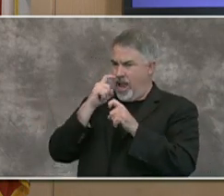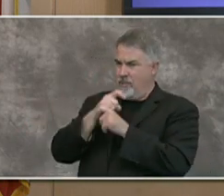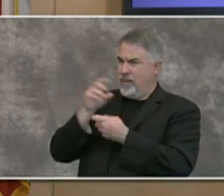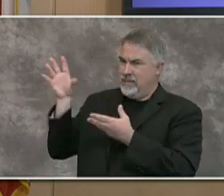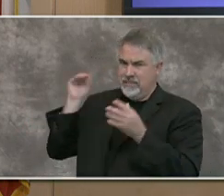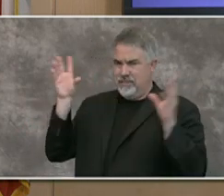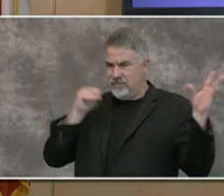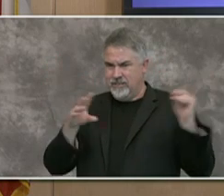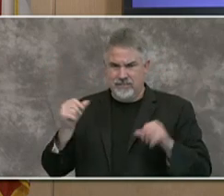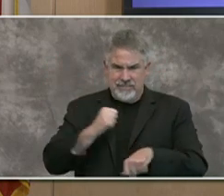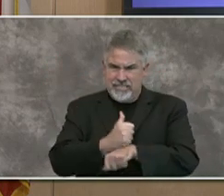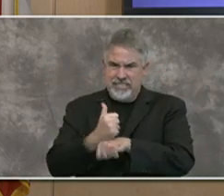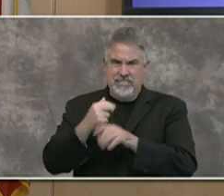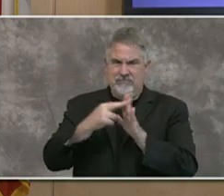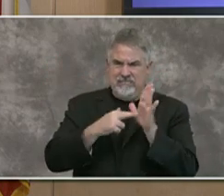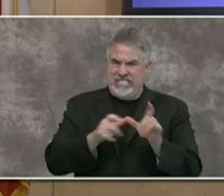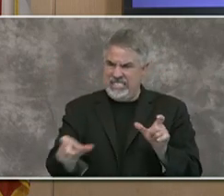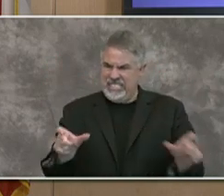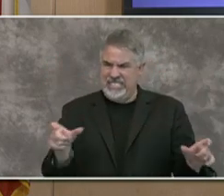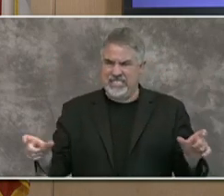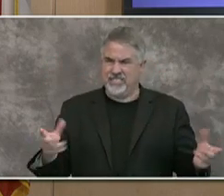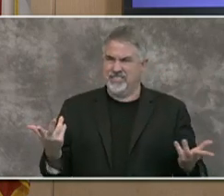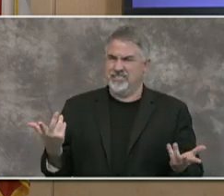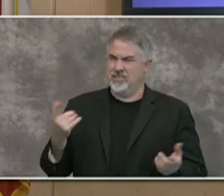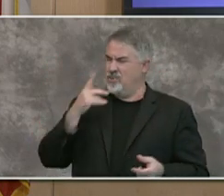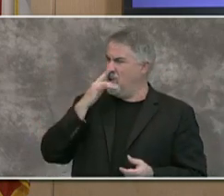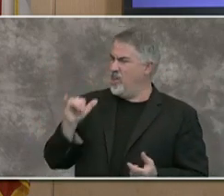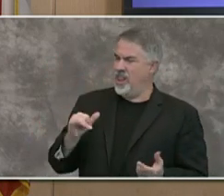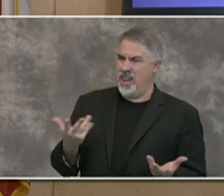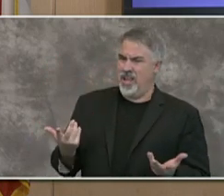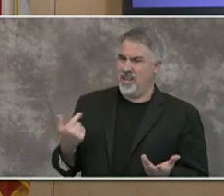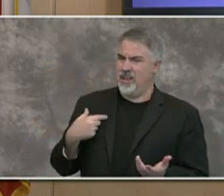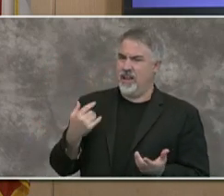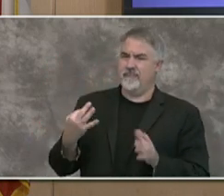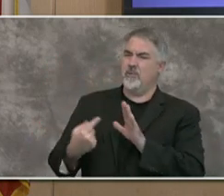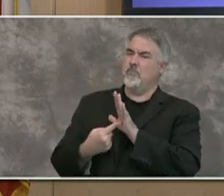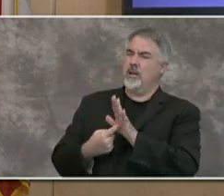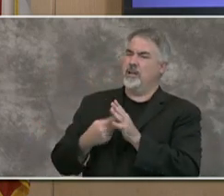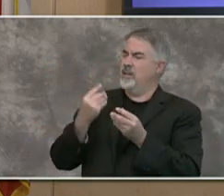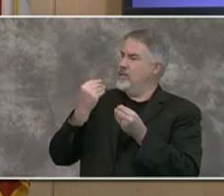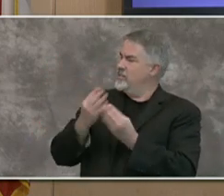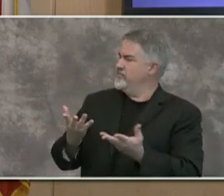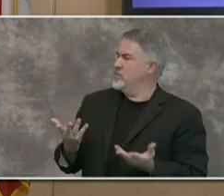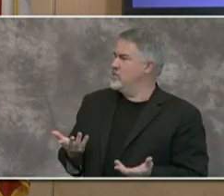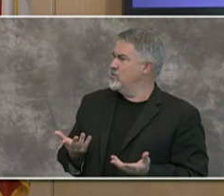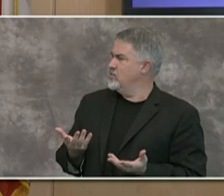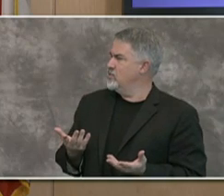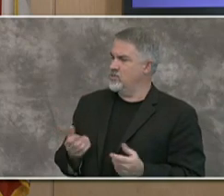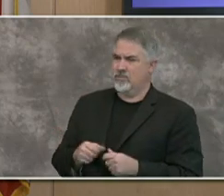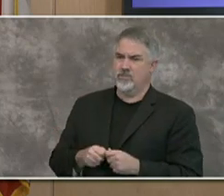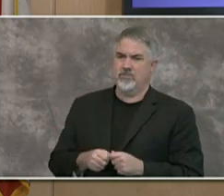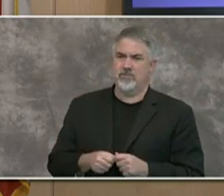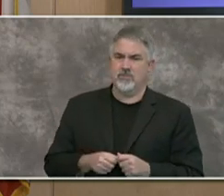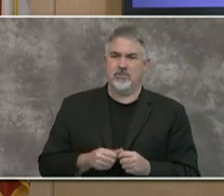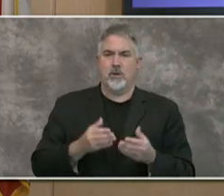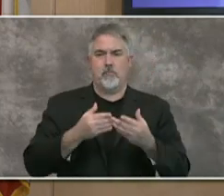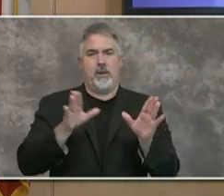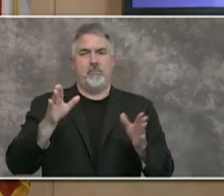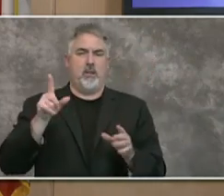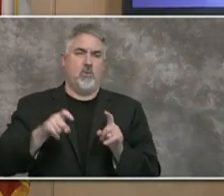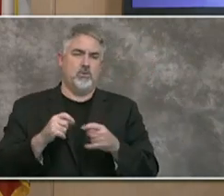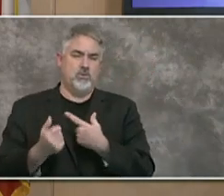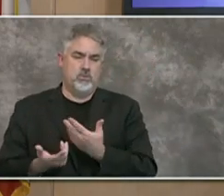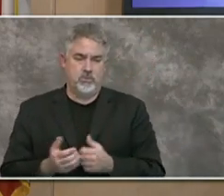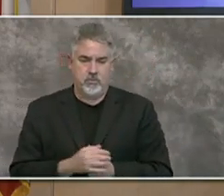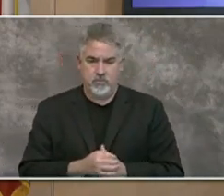And so what is that modeling telling you, and why aren't we seeing it in the public? Okay, Supervisor Fletcher will answer that question.